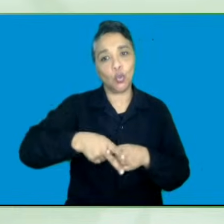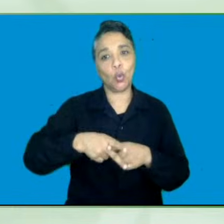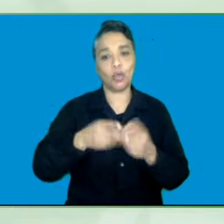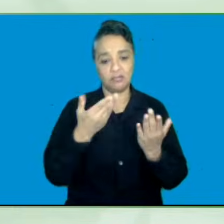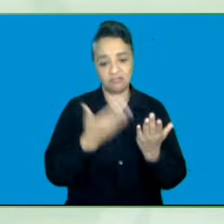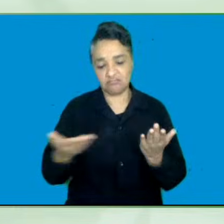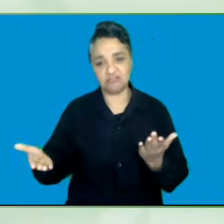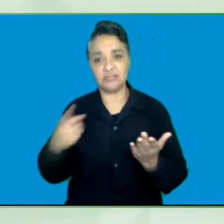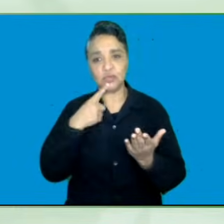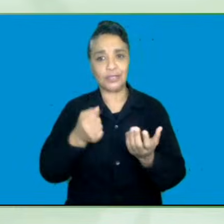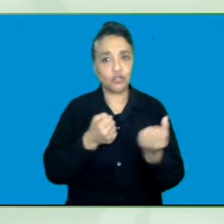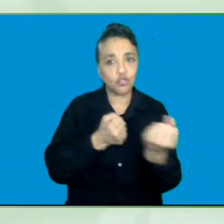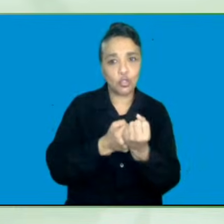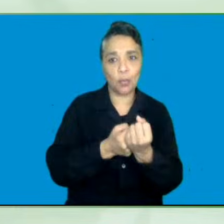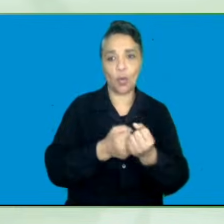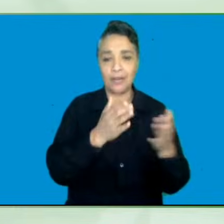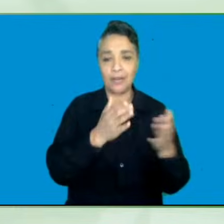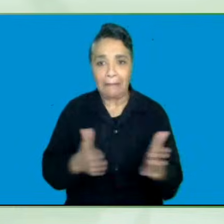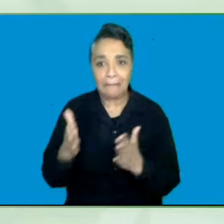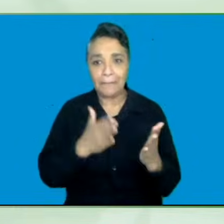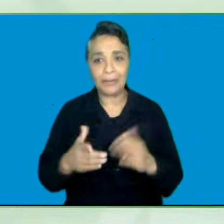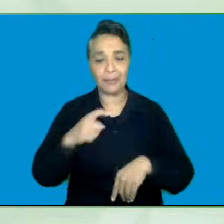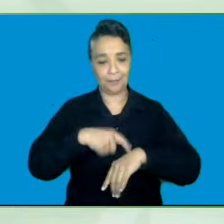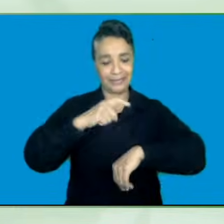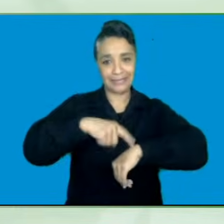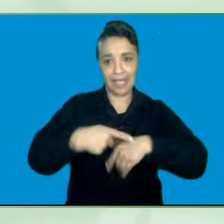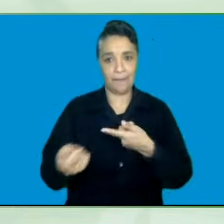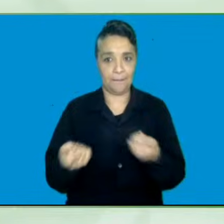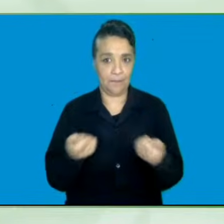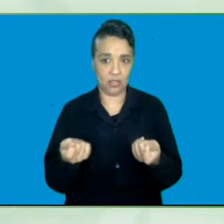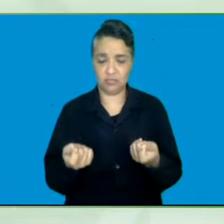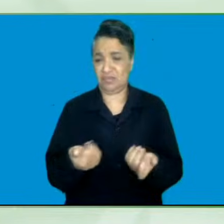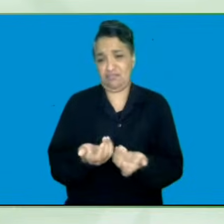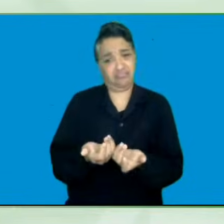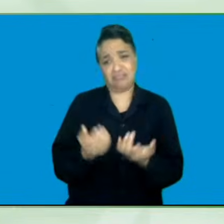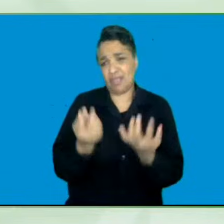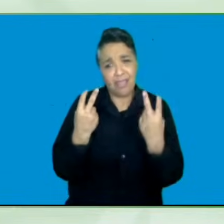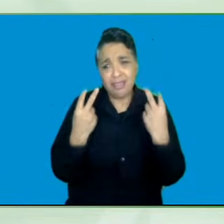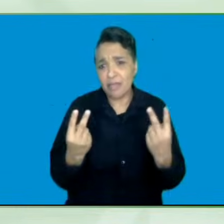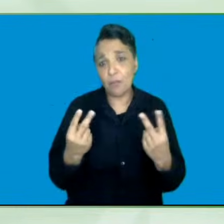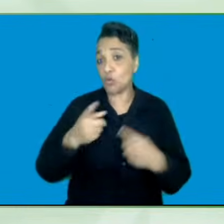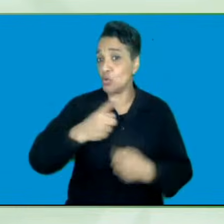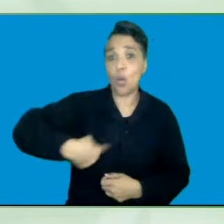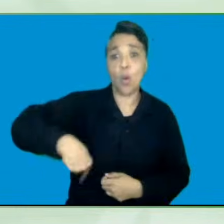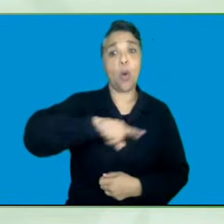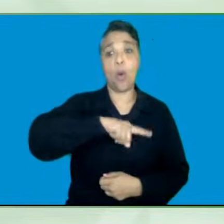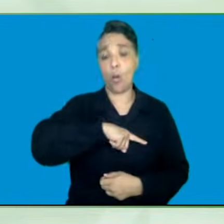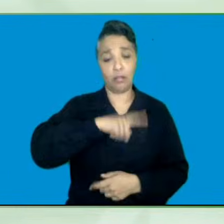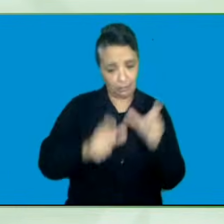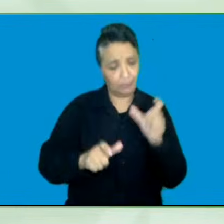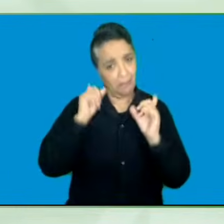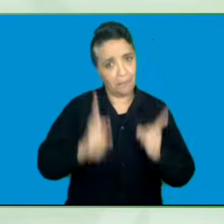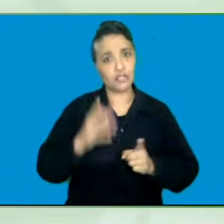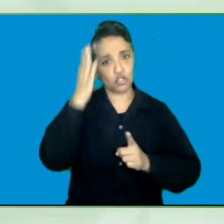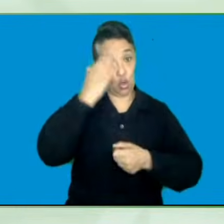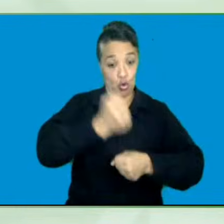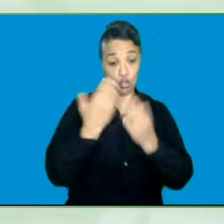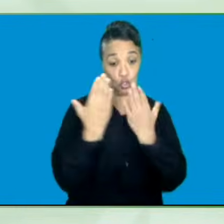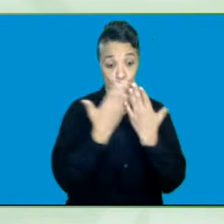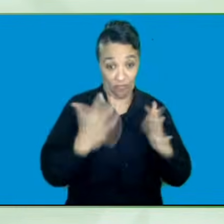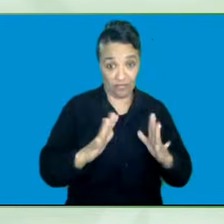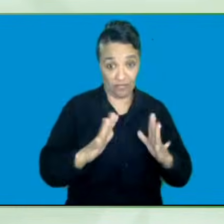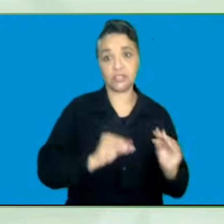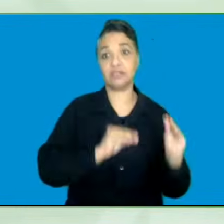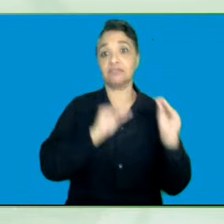and time management. These are important skills for any learner to develop as they transition to work, but they could be challenging